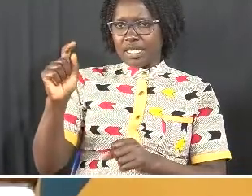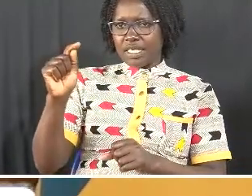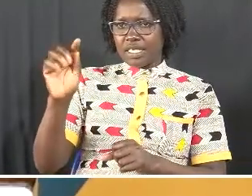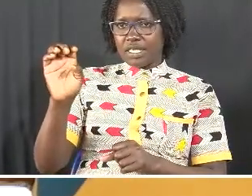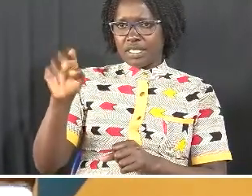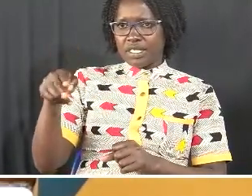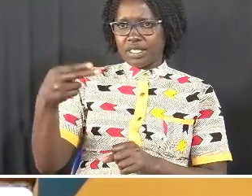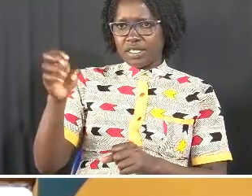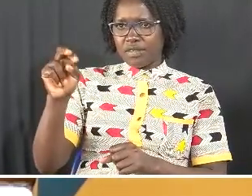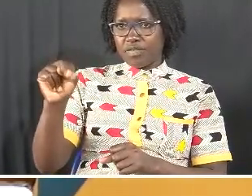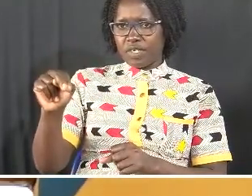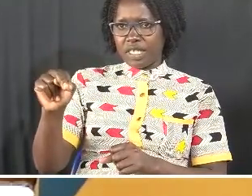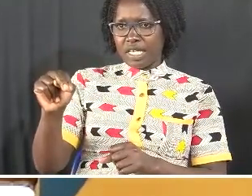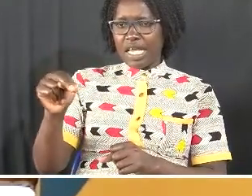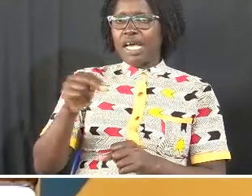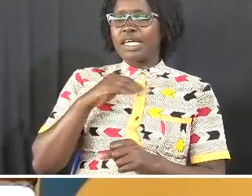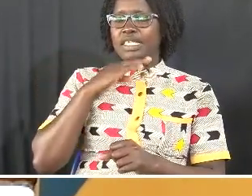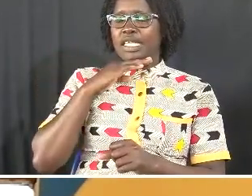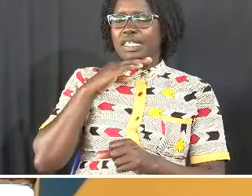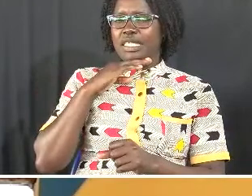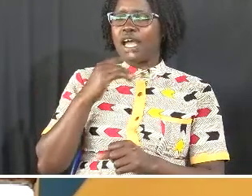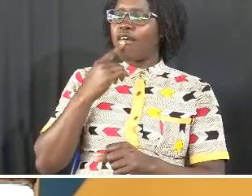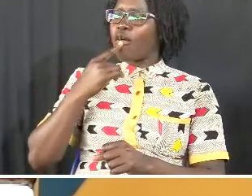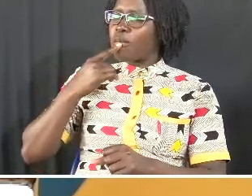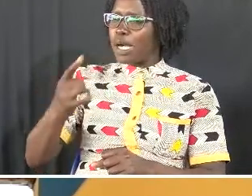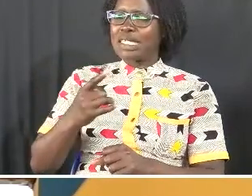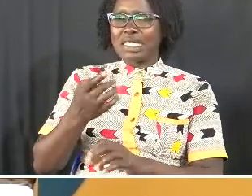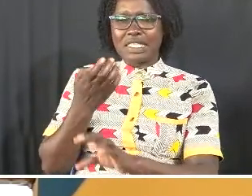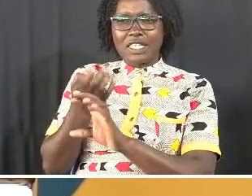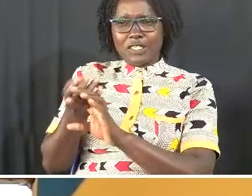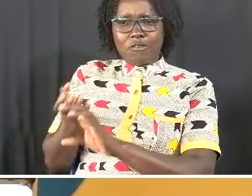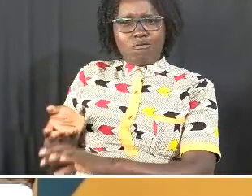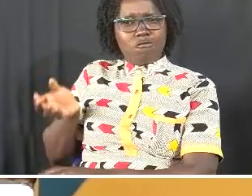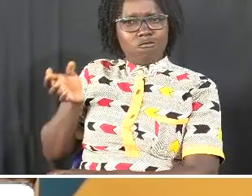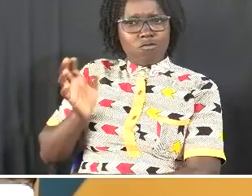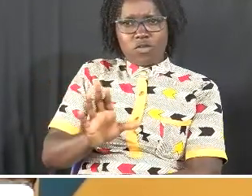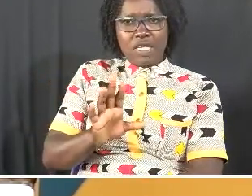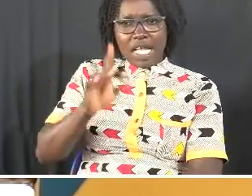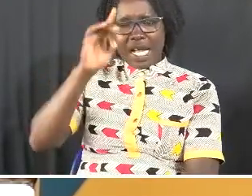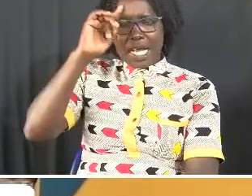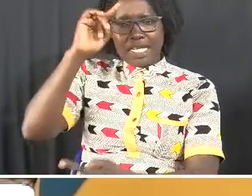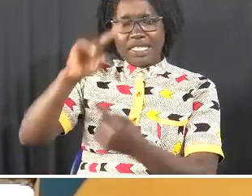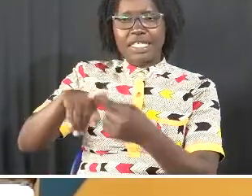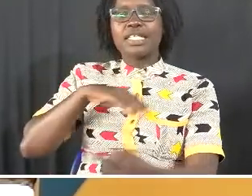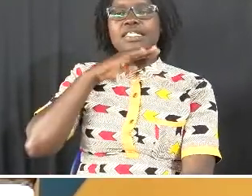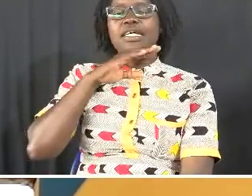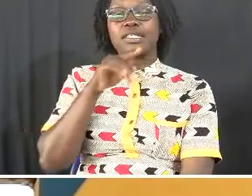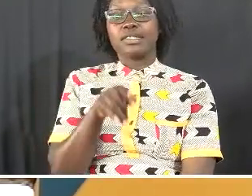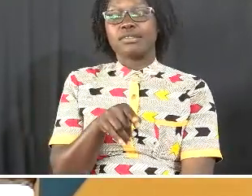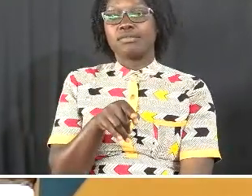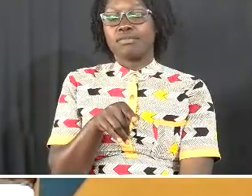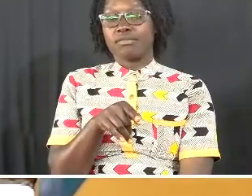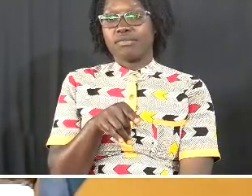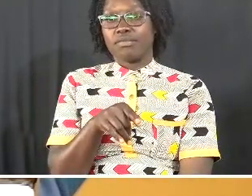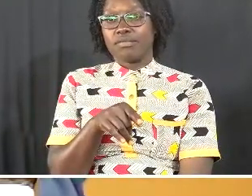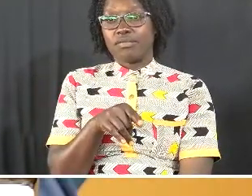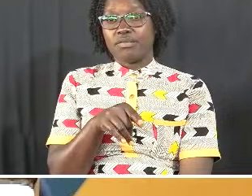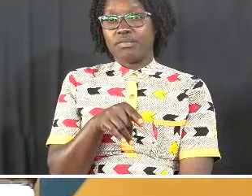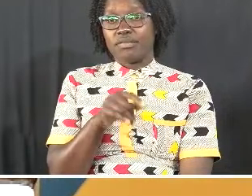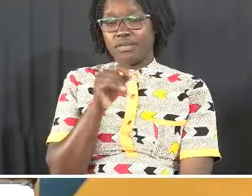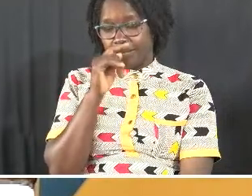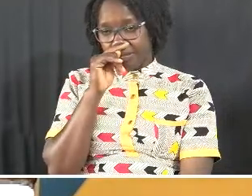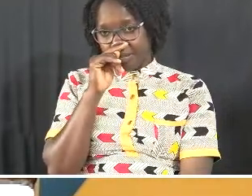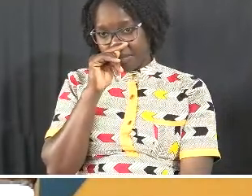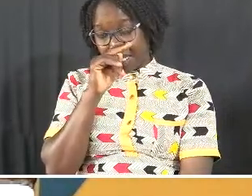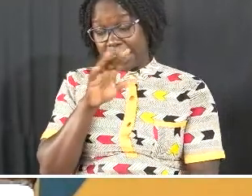clothes on him, commanded for stones to be thrown onto Stephen until Stephen died. So he was consenting to